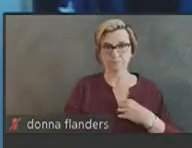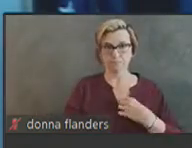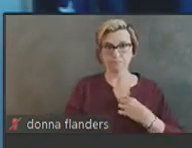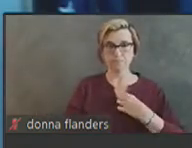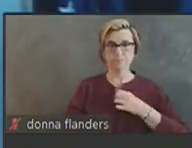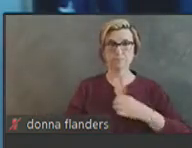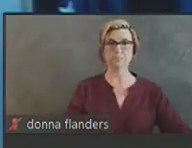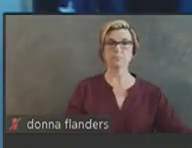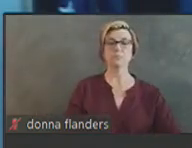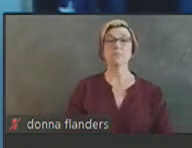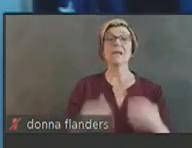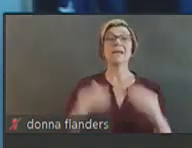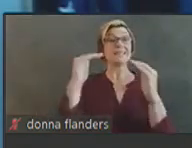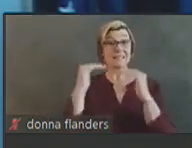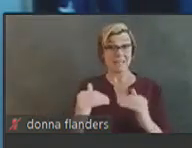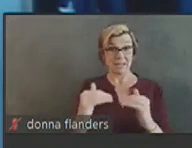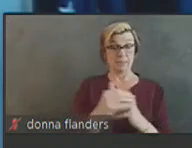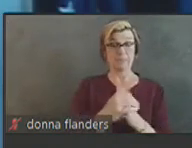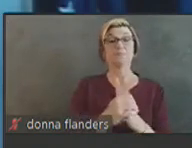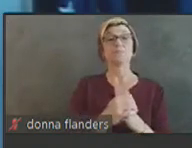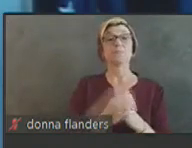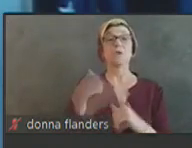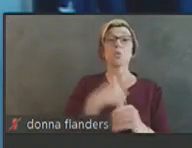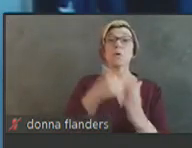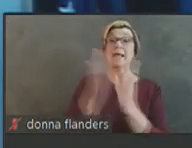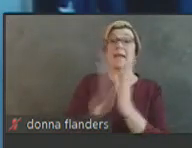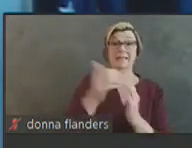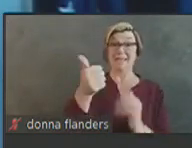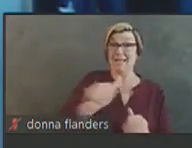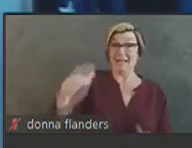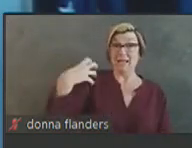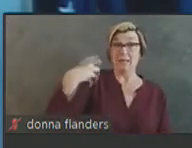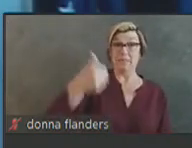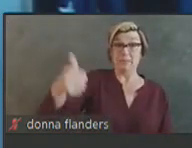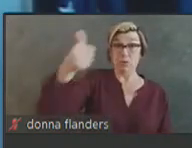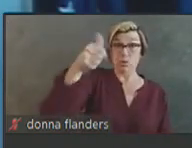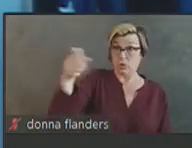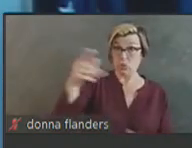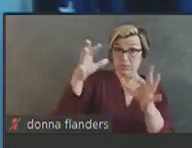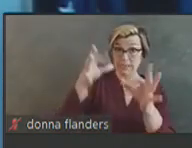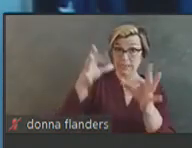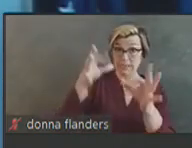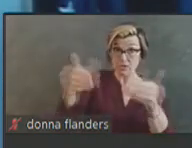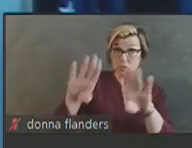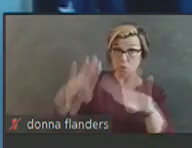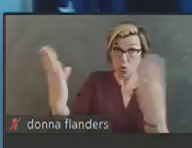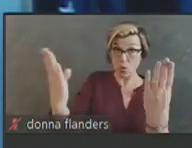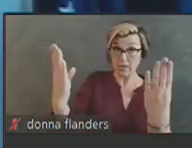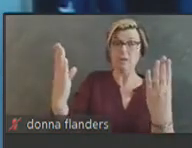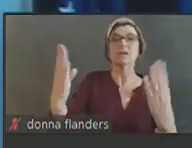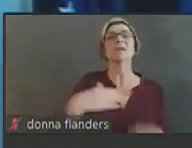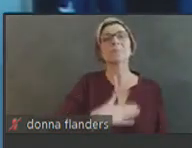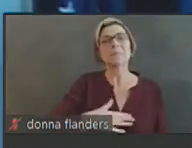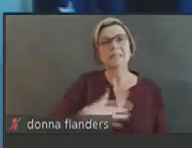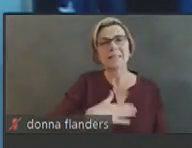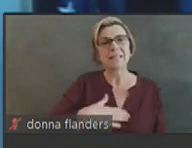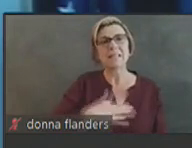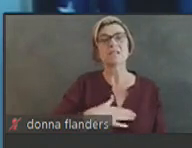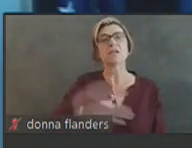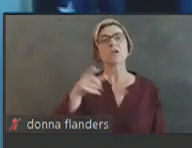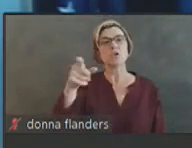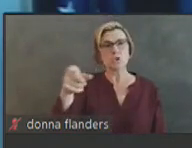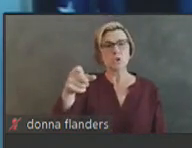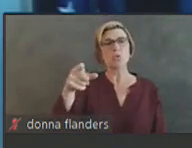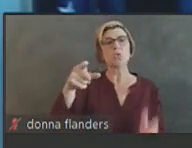Second, we would ask employers who are reopening to consider implementing frontline pay for the period